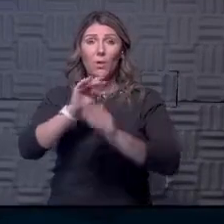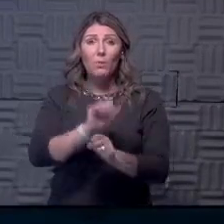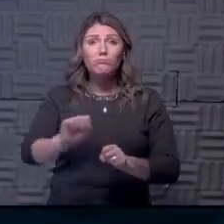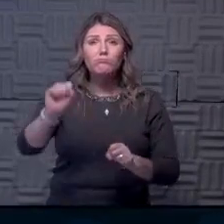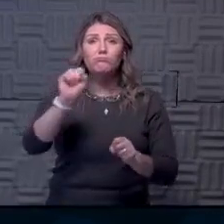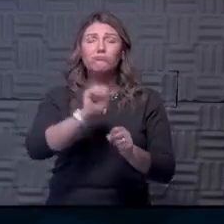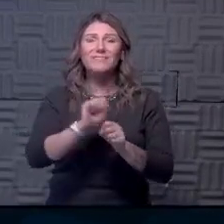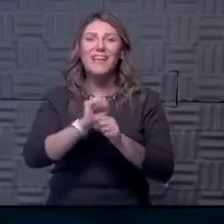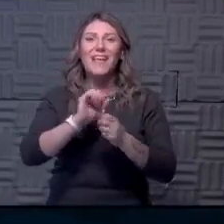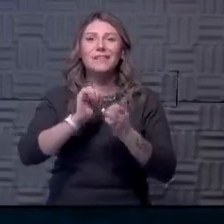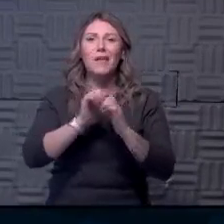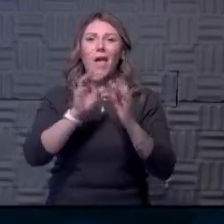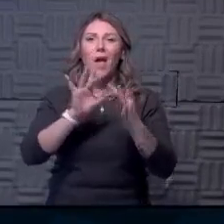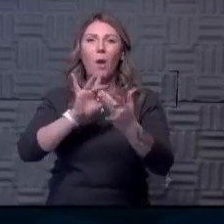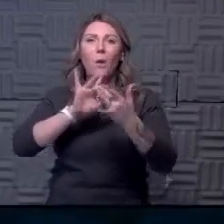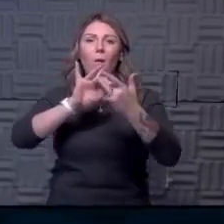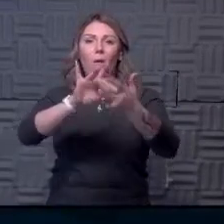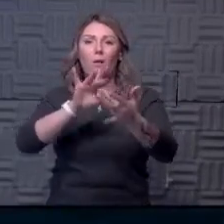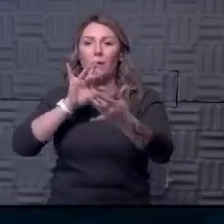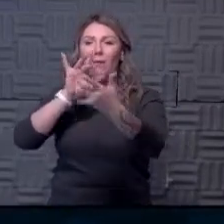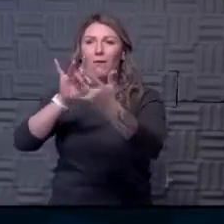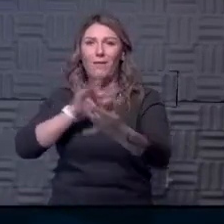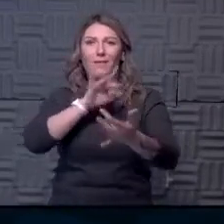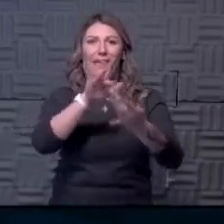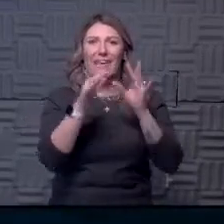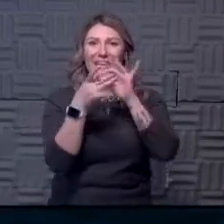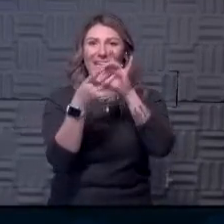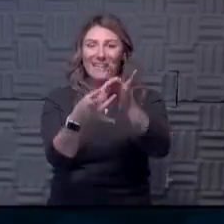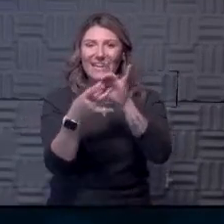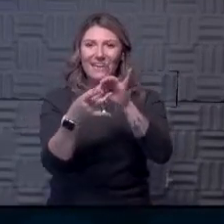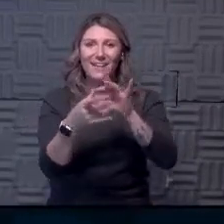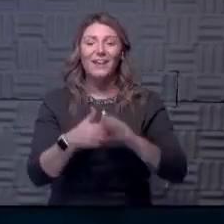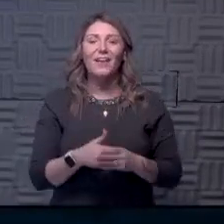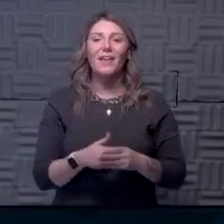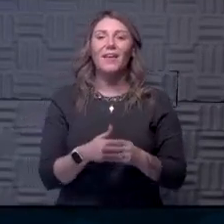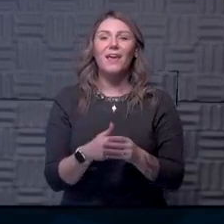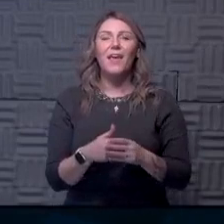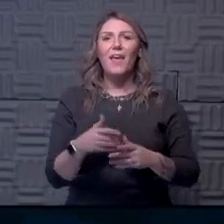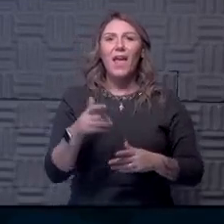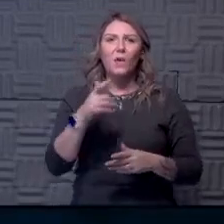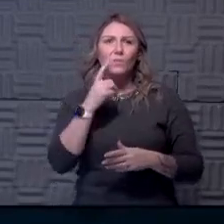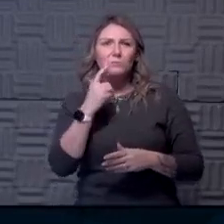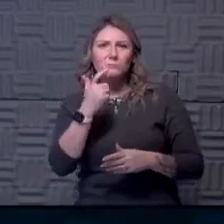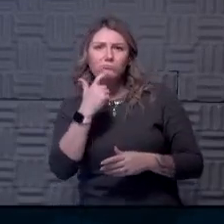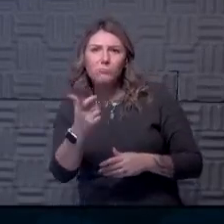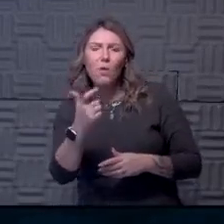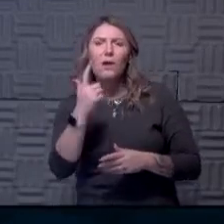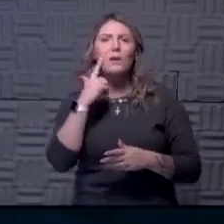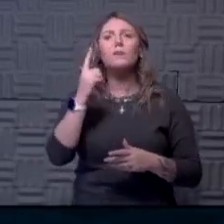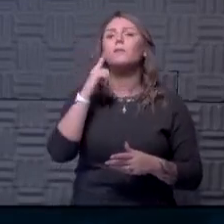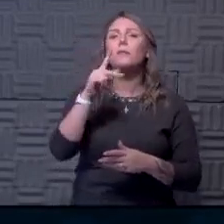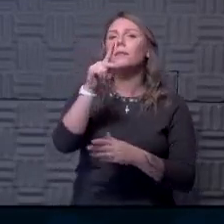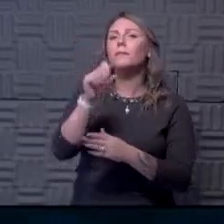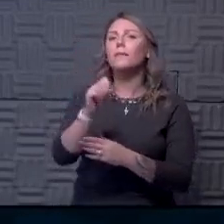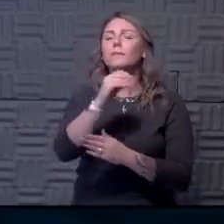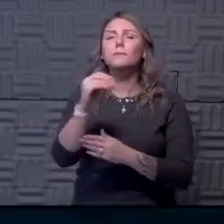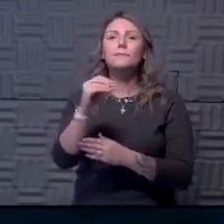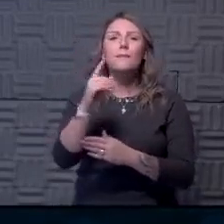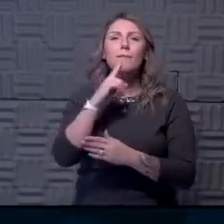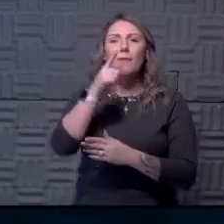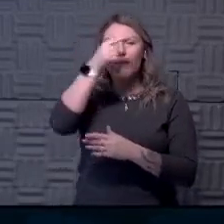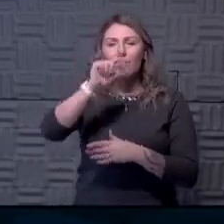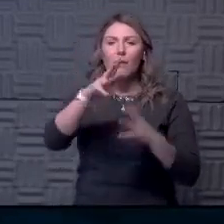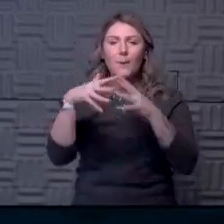matter of connecting. Like I was just seeing on the Kansas Hispanic and Latin America Affairs